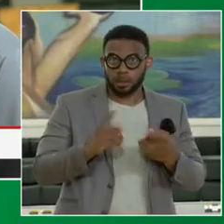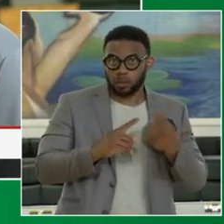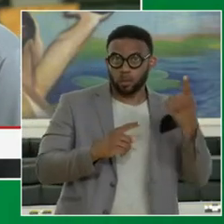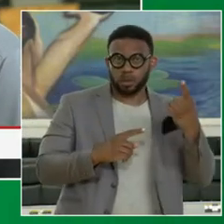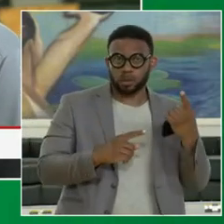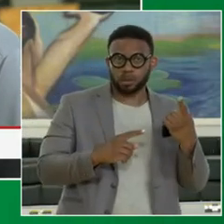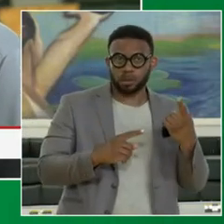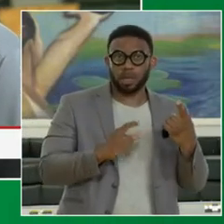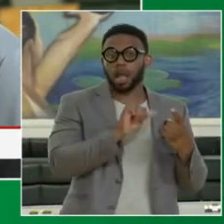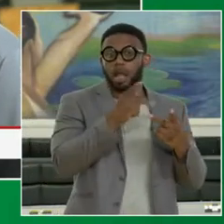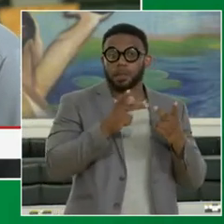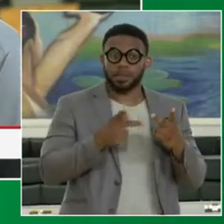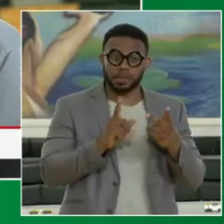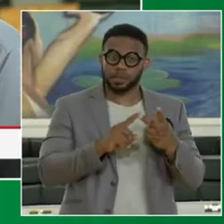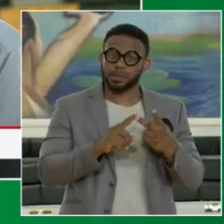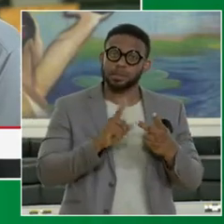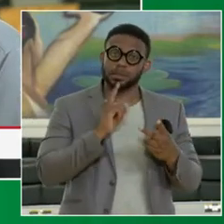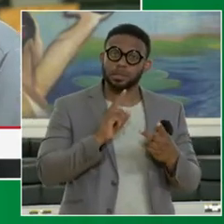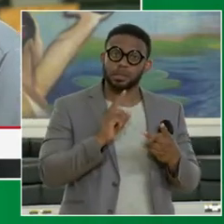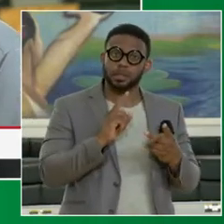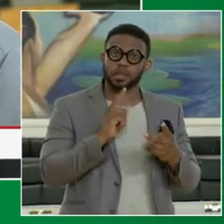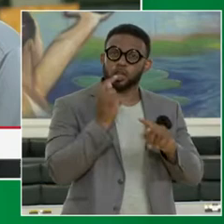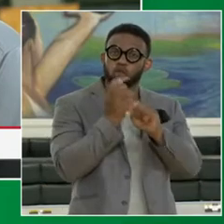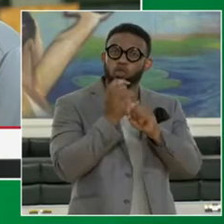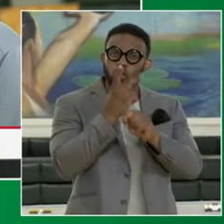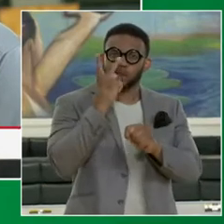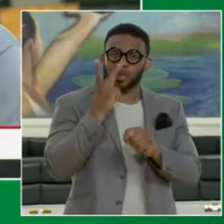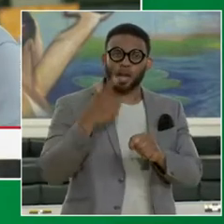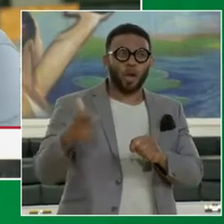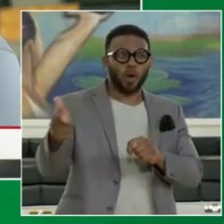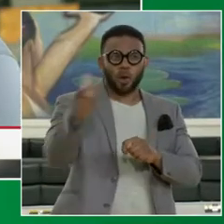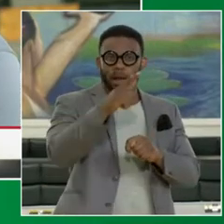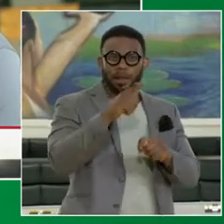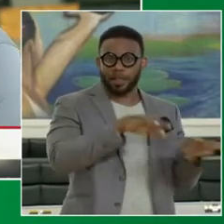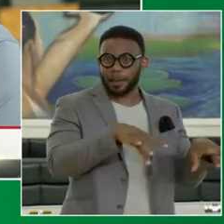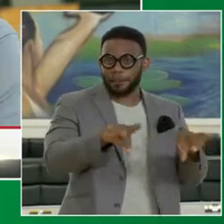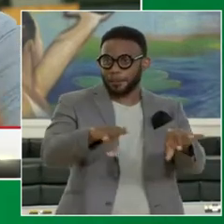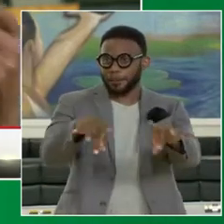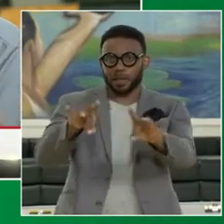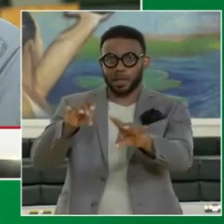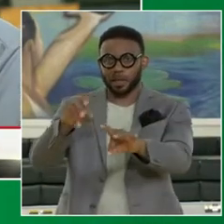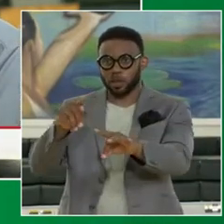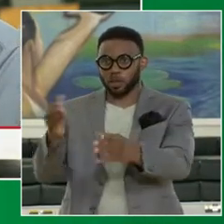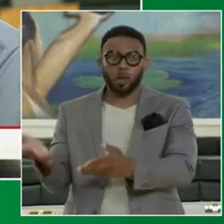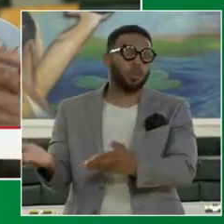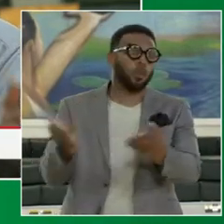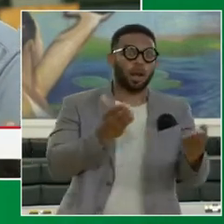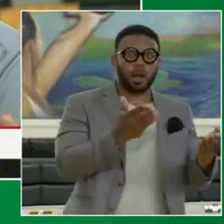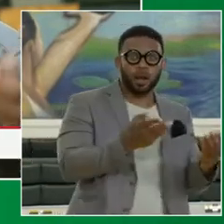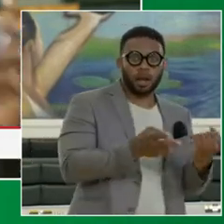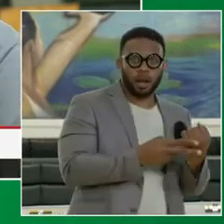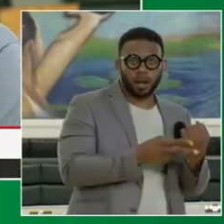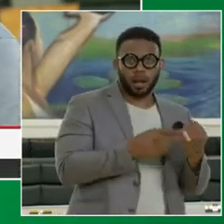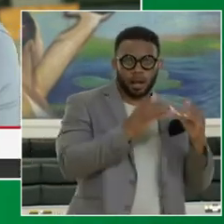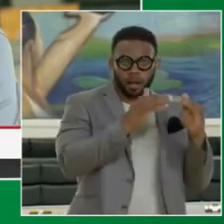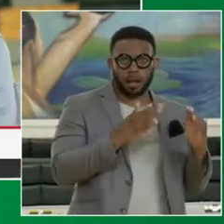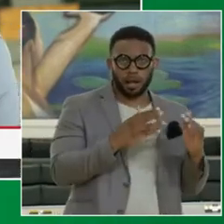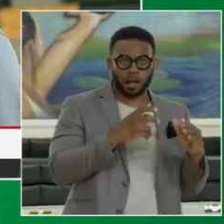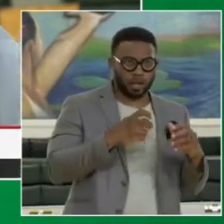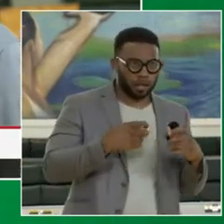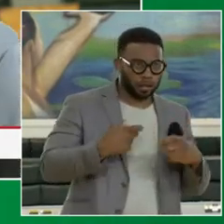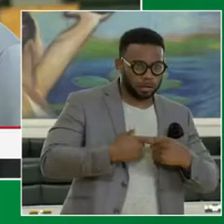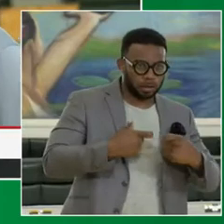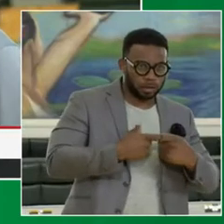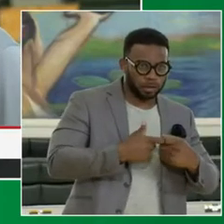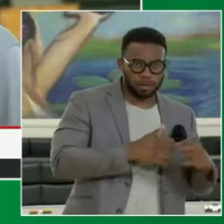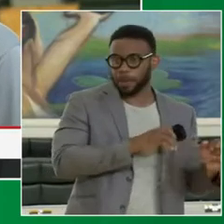The other position is those trucks that you see around town. They pick the scooters up, take them to the warehouse, charge them, then put them back on the